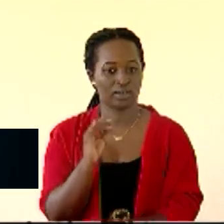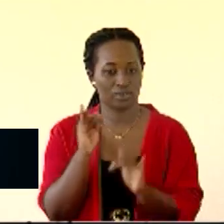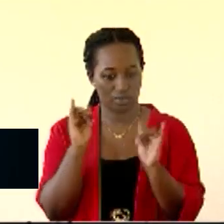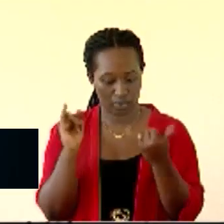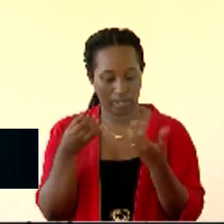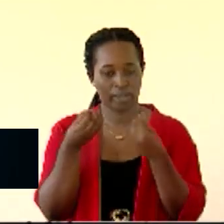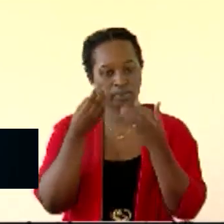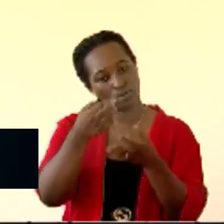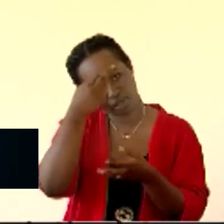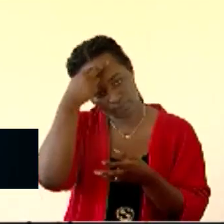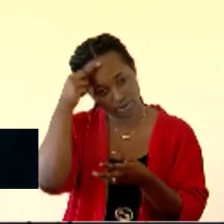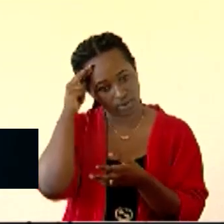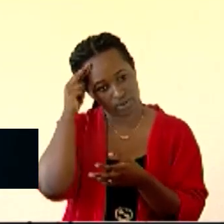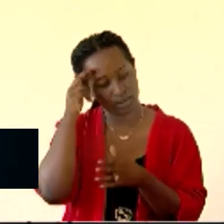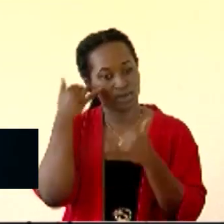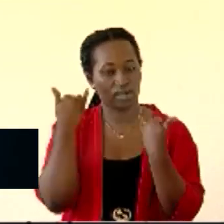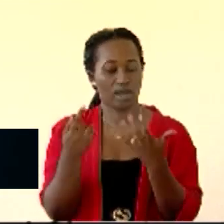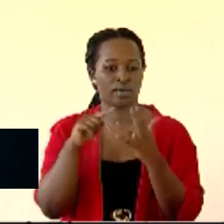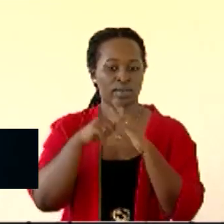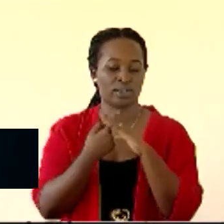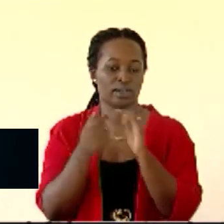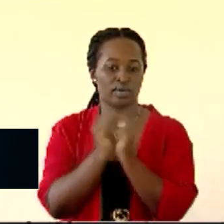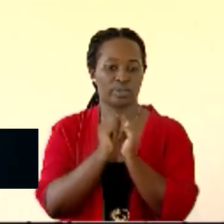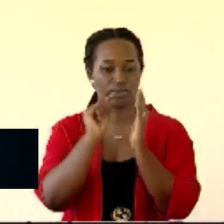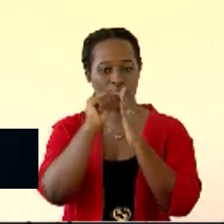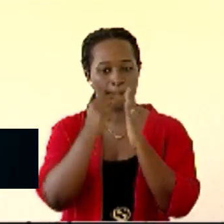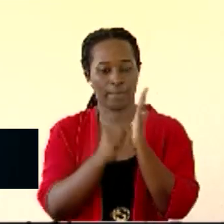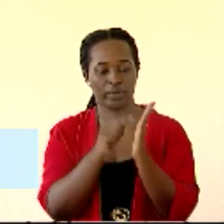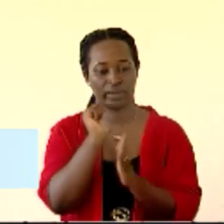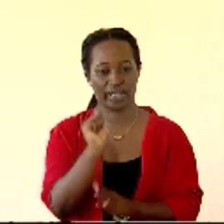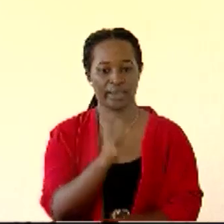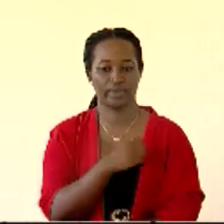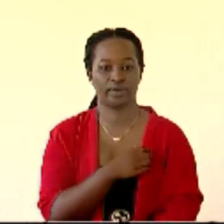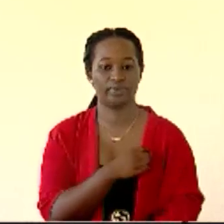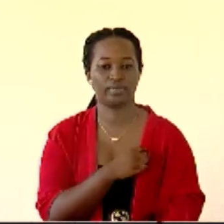the reasoning. Let's start with compound A.